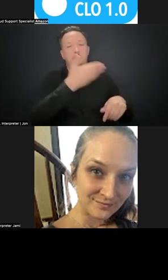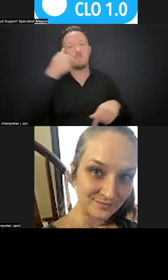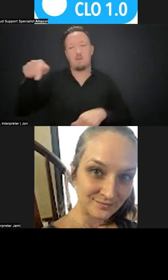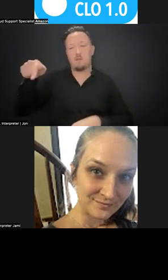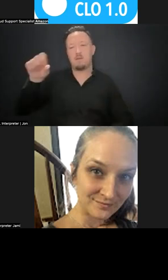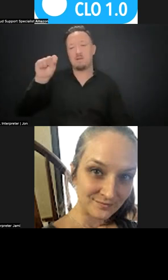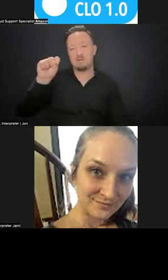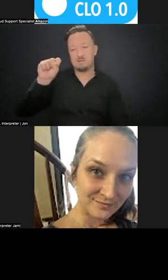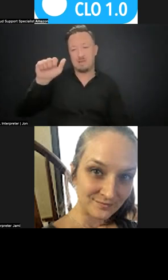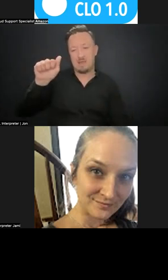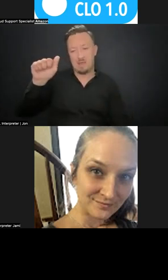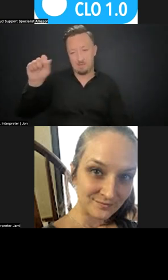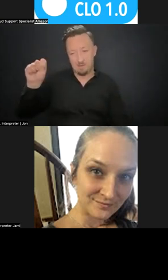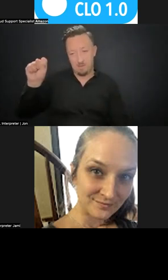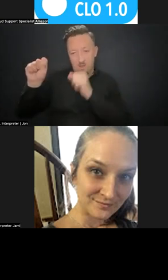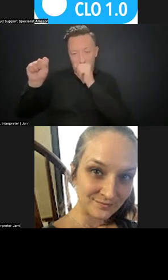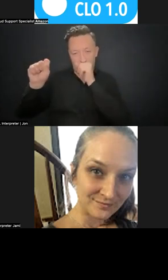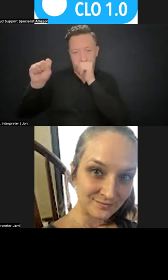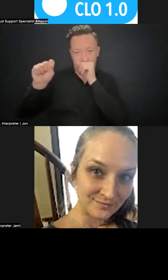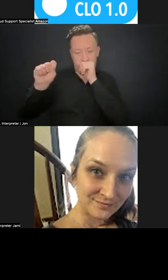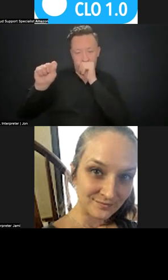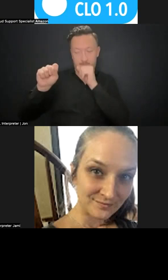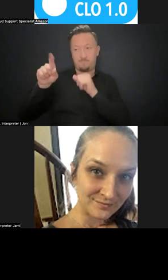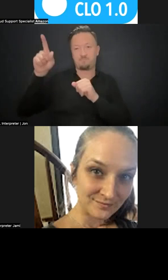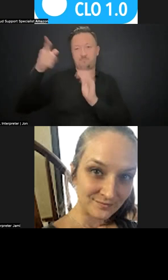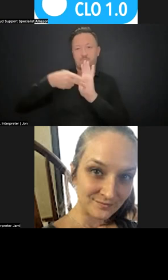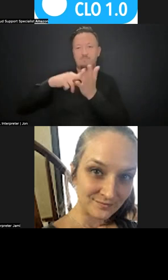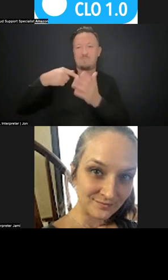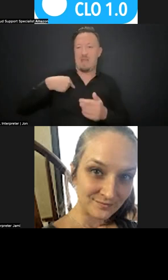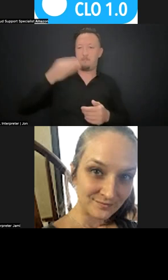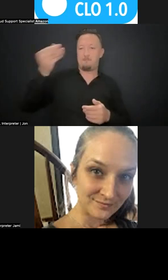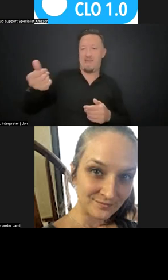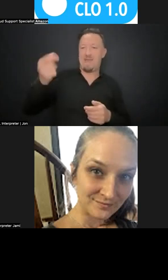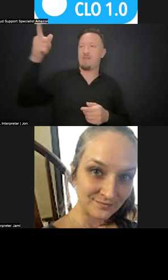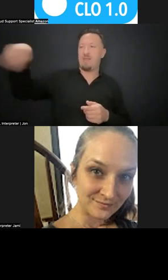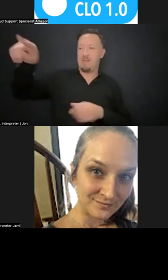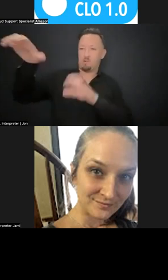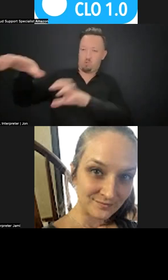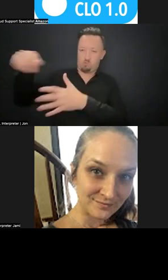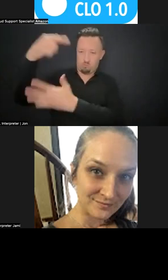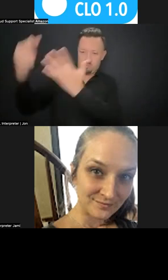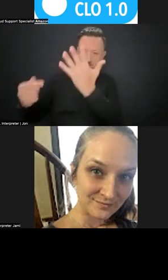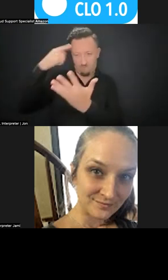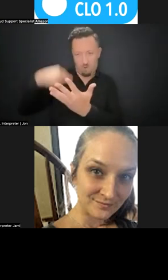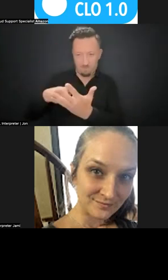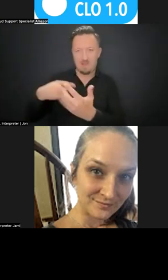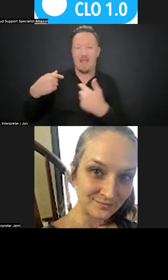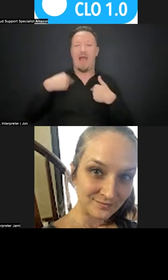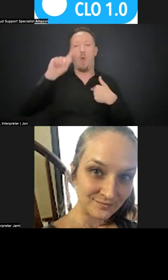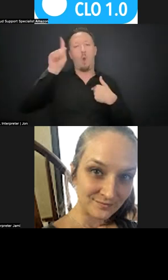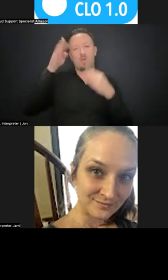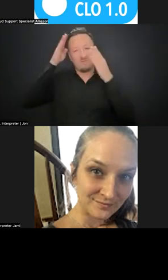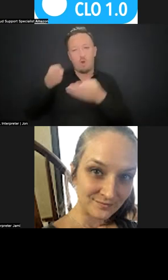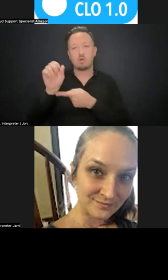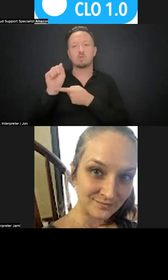Right. Everybody's with me so far? Any questions, comments about these